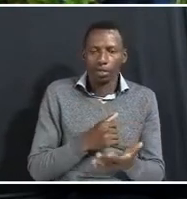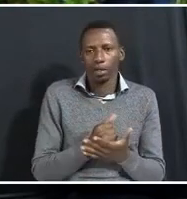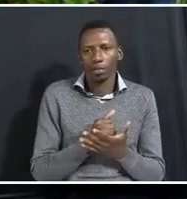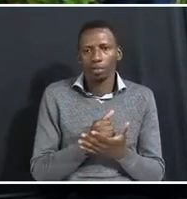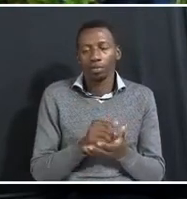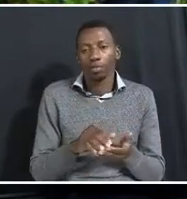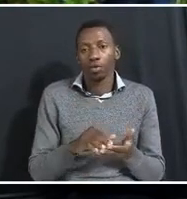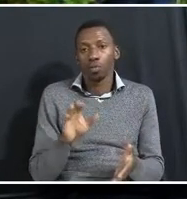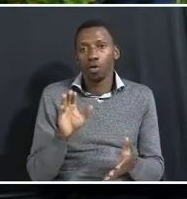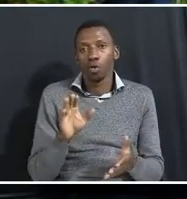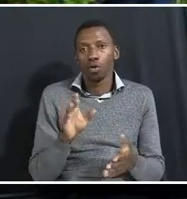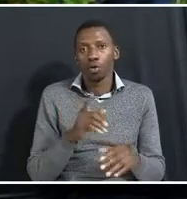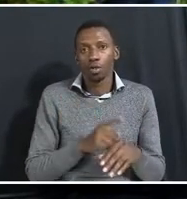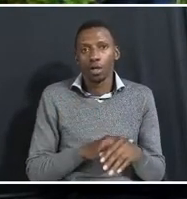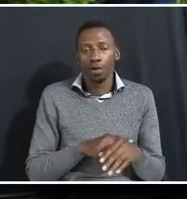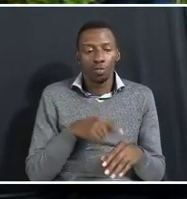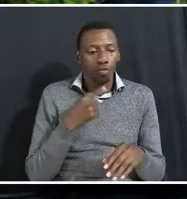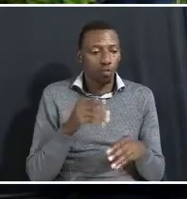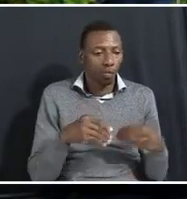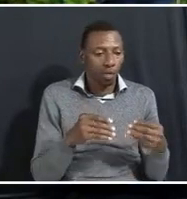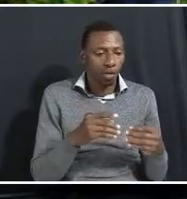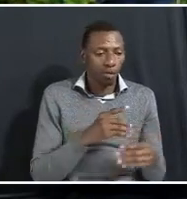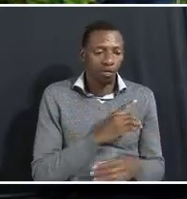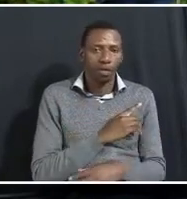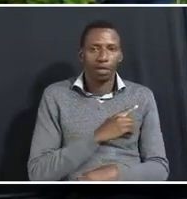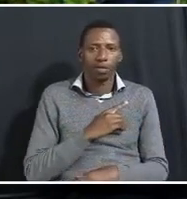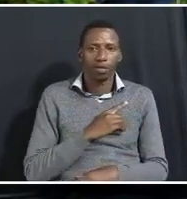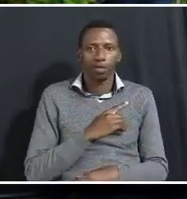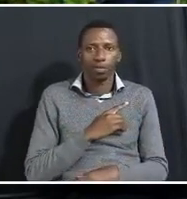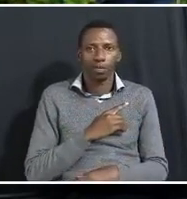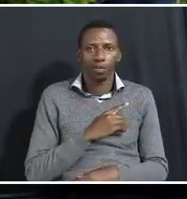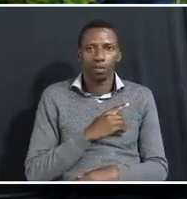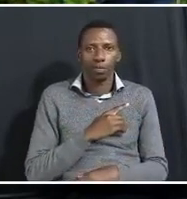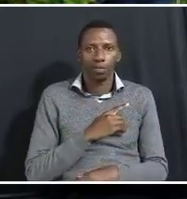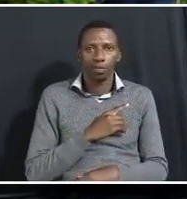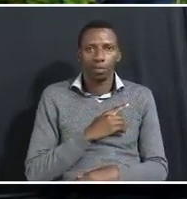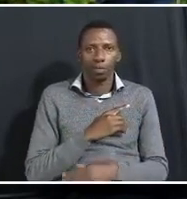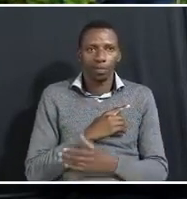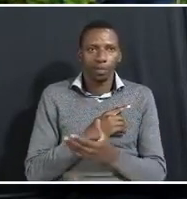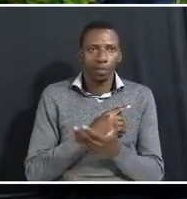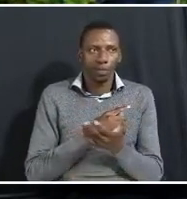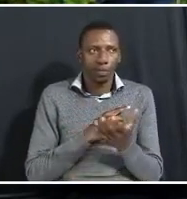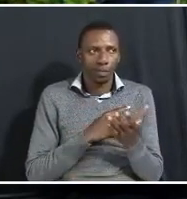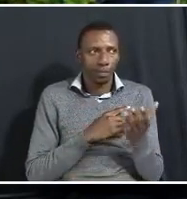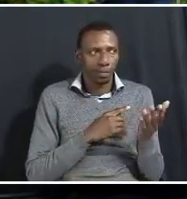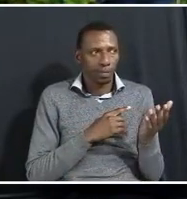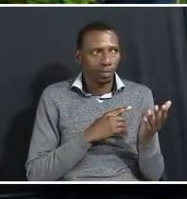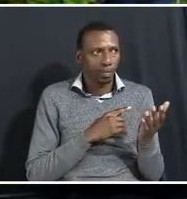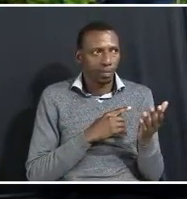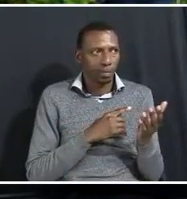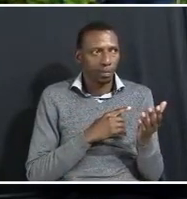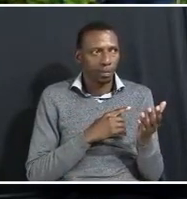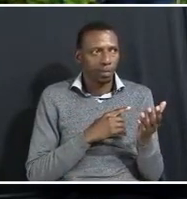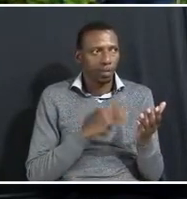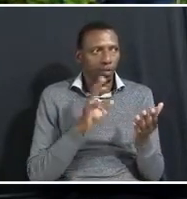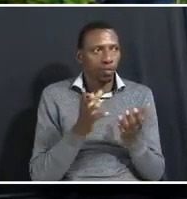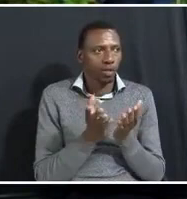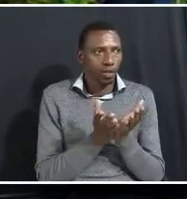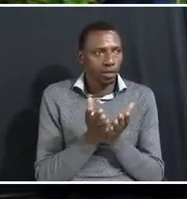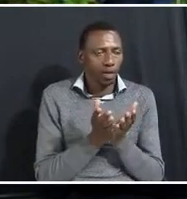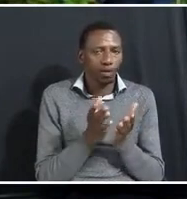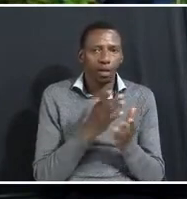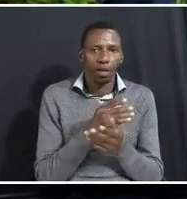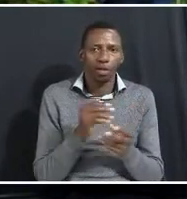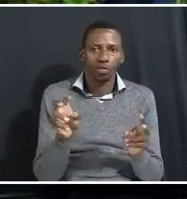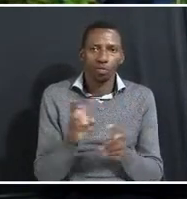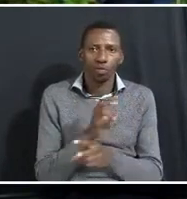will land in the hands of the deacons, because the deacons are the, and deaconesses. They are the ones who are serving and